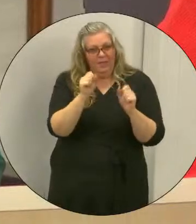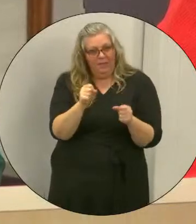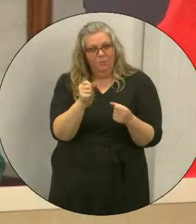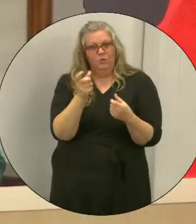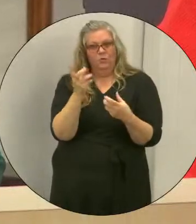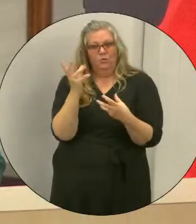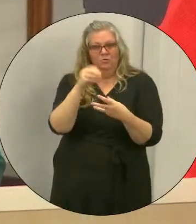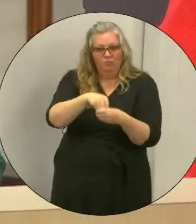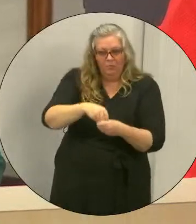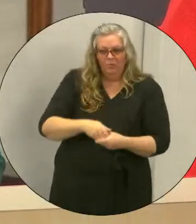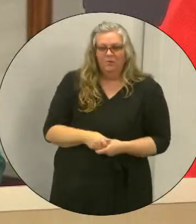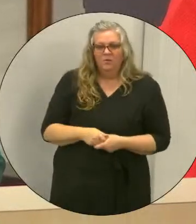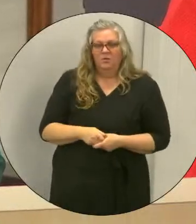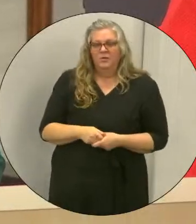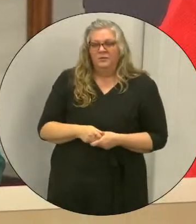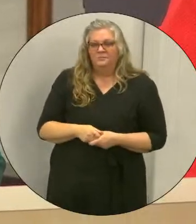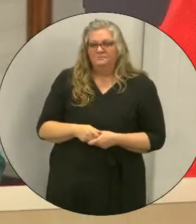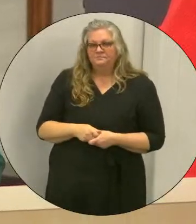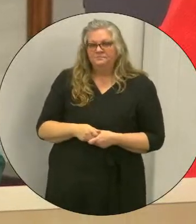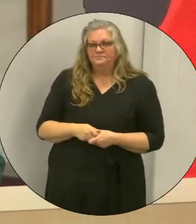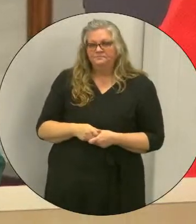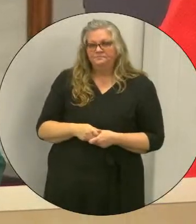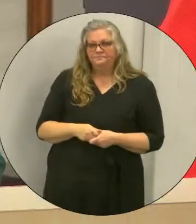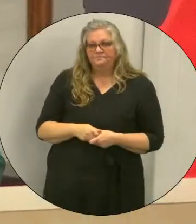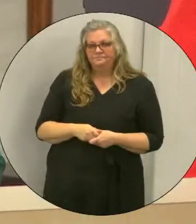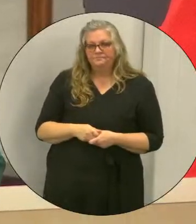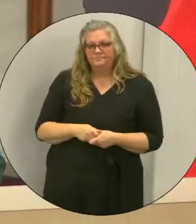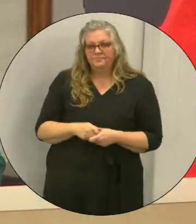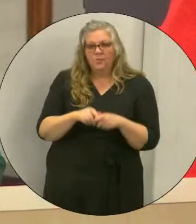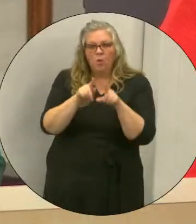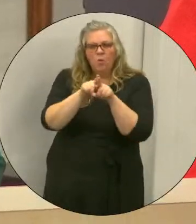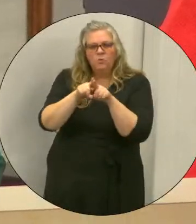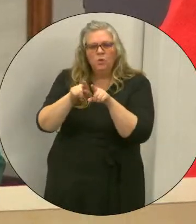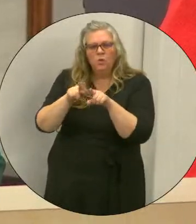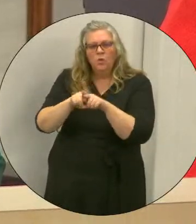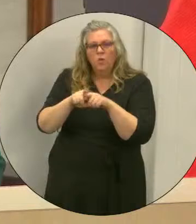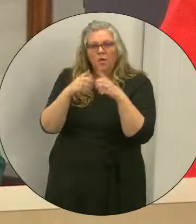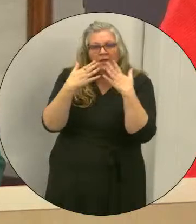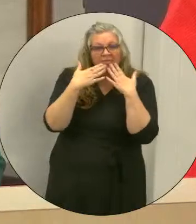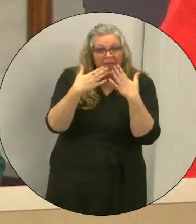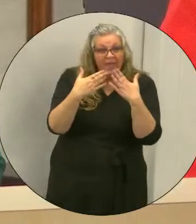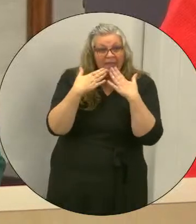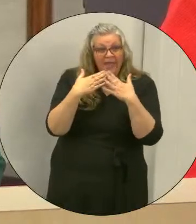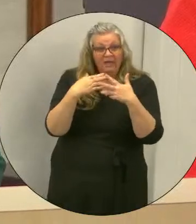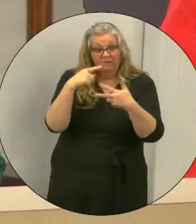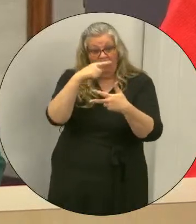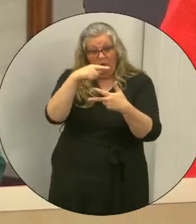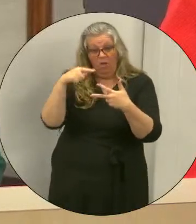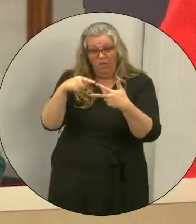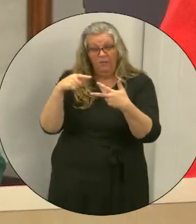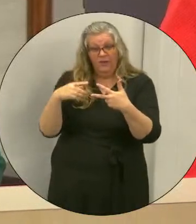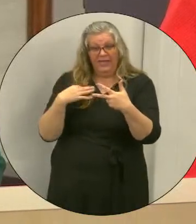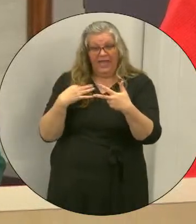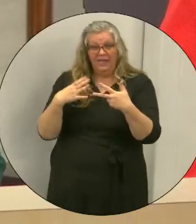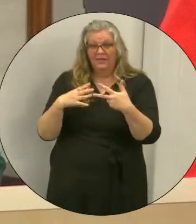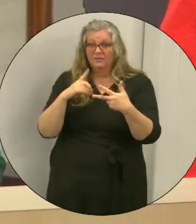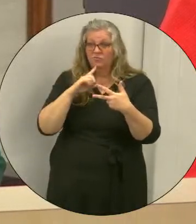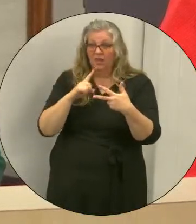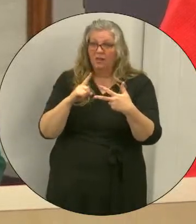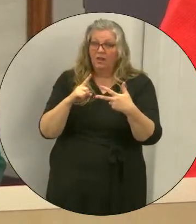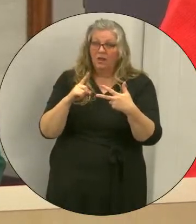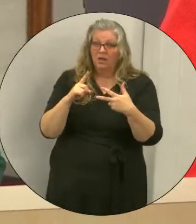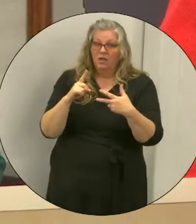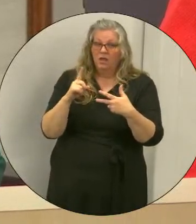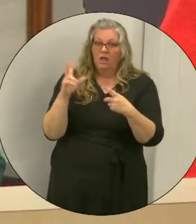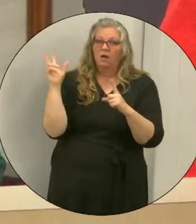I also just want to thank each of the candidates for putting themselves out there. To be able to